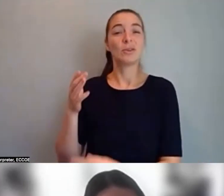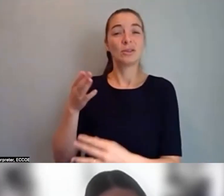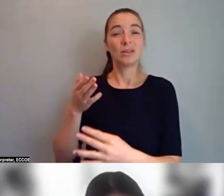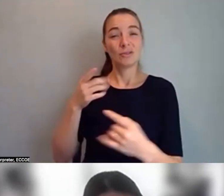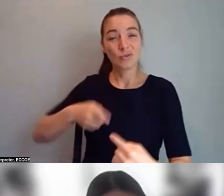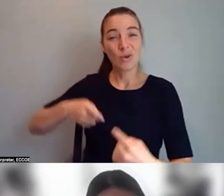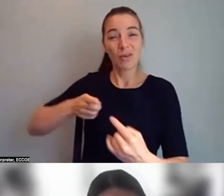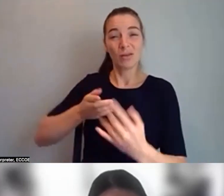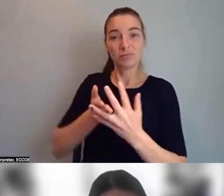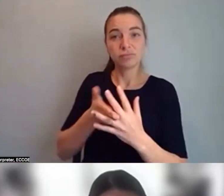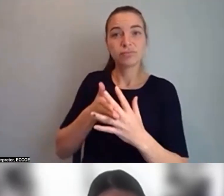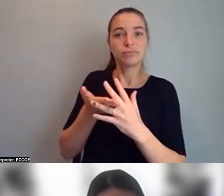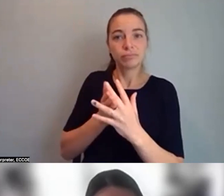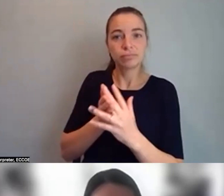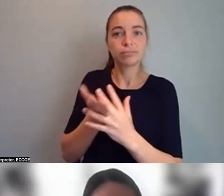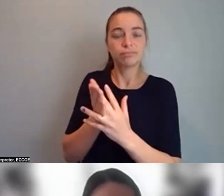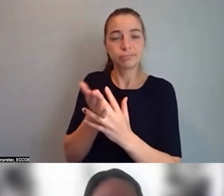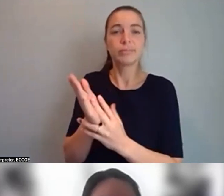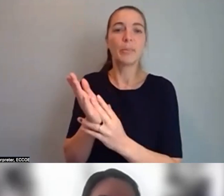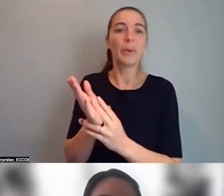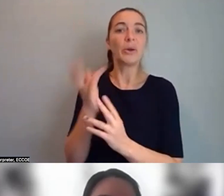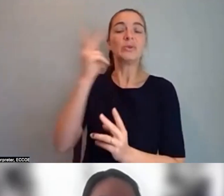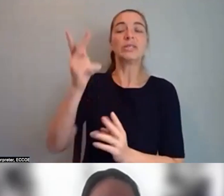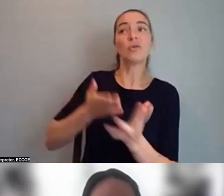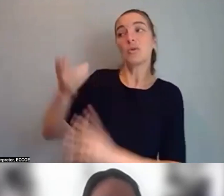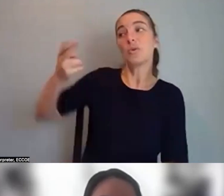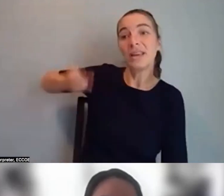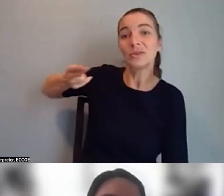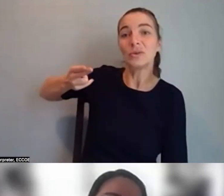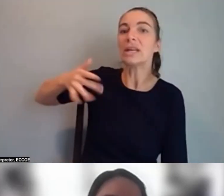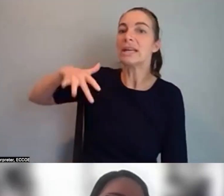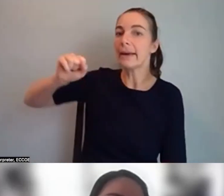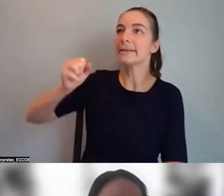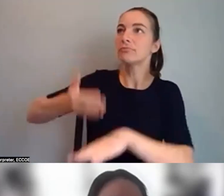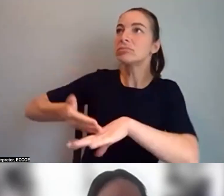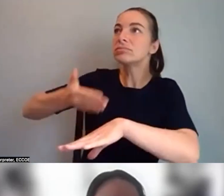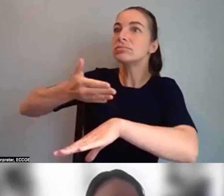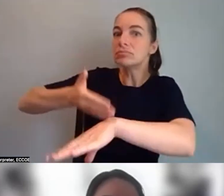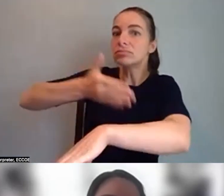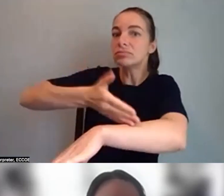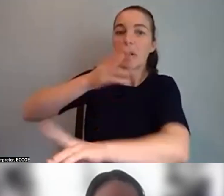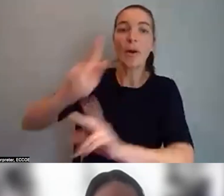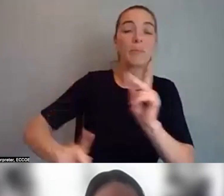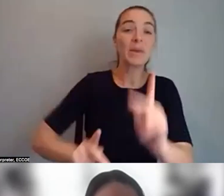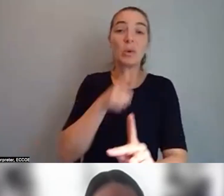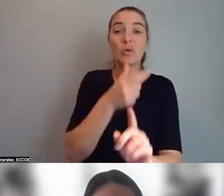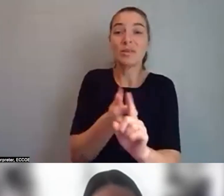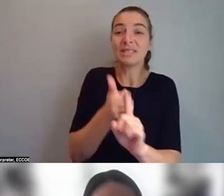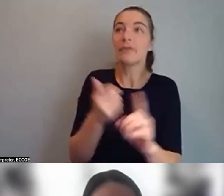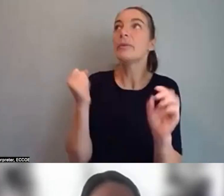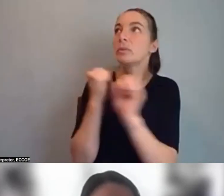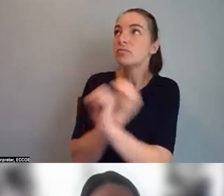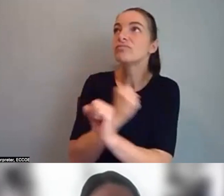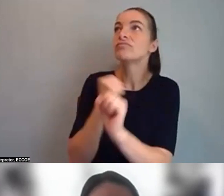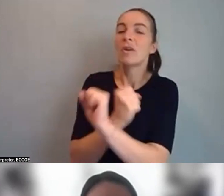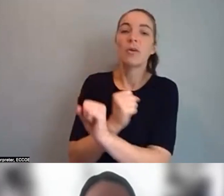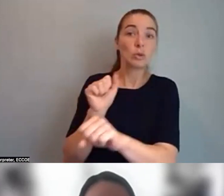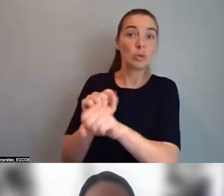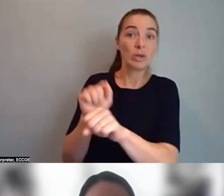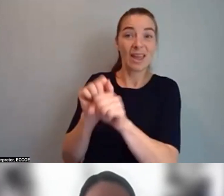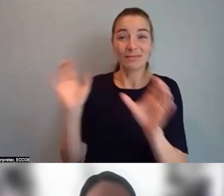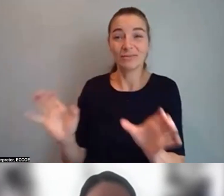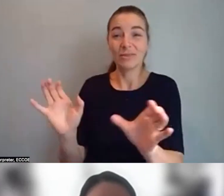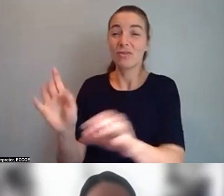course, theorizing through oppression, but through the lens of the people who have been doing this work for so long.